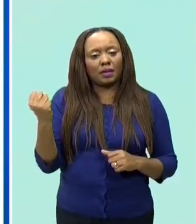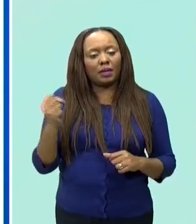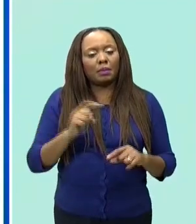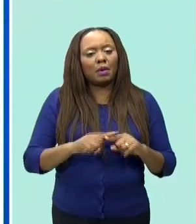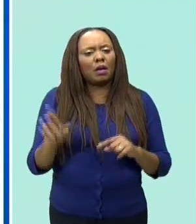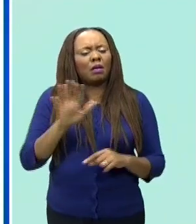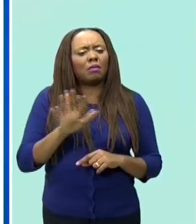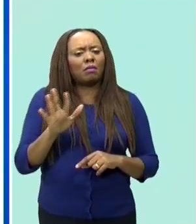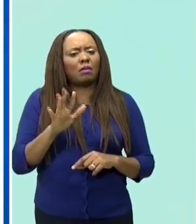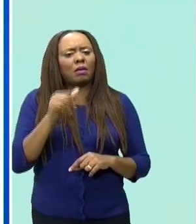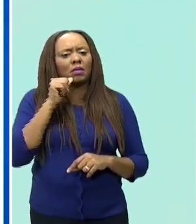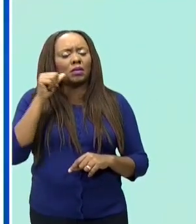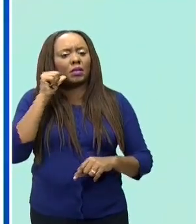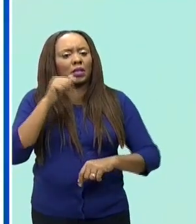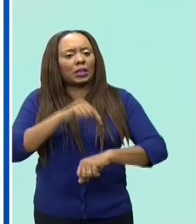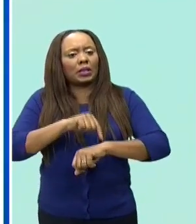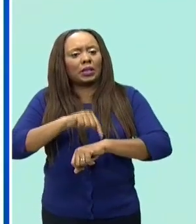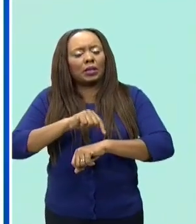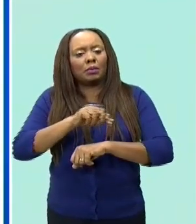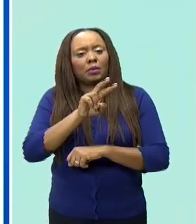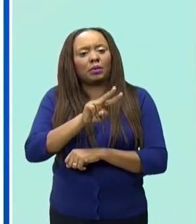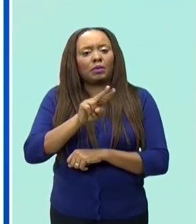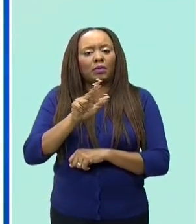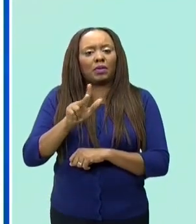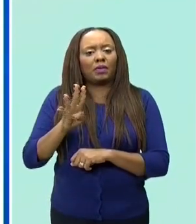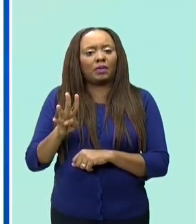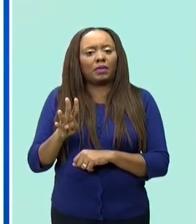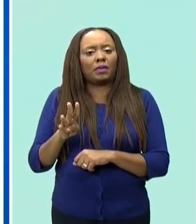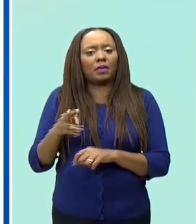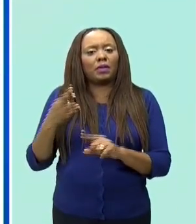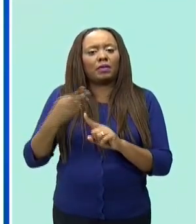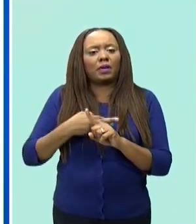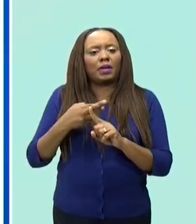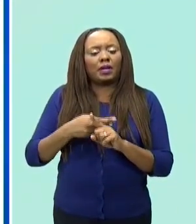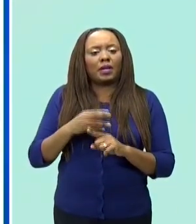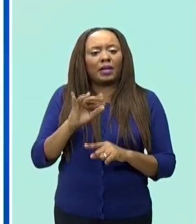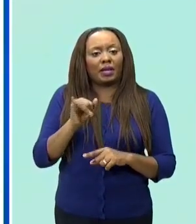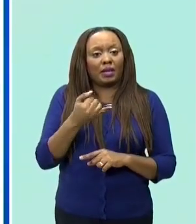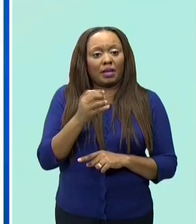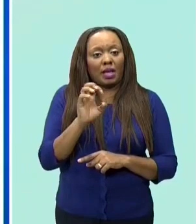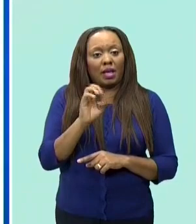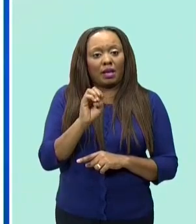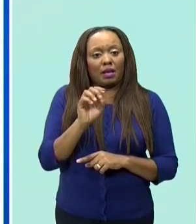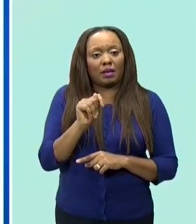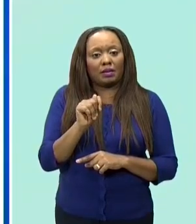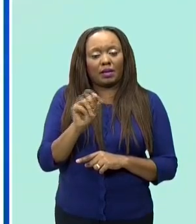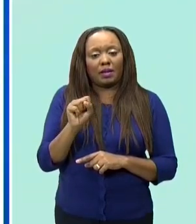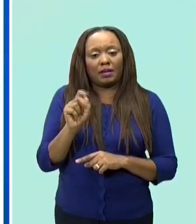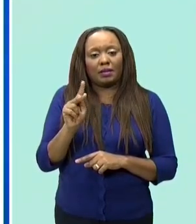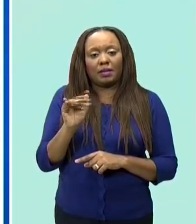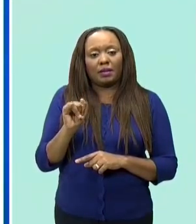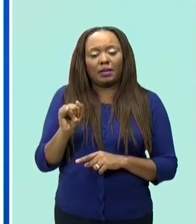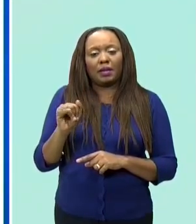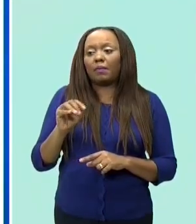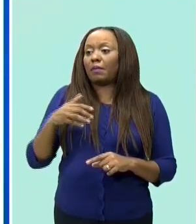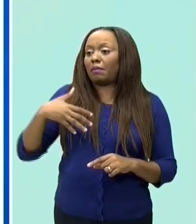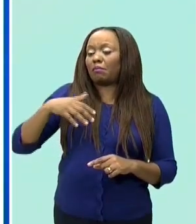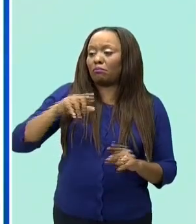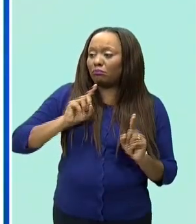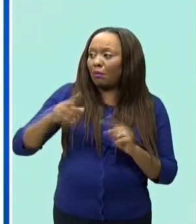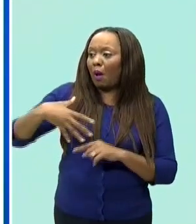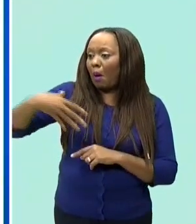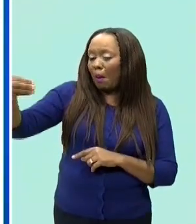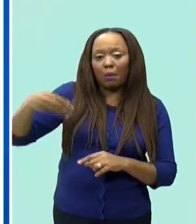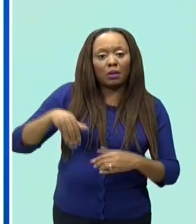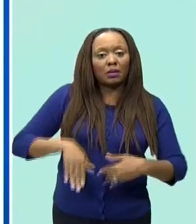Around 2:34 yesterday afternoon, they rented a jet ski from an operator at Holetown Beach and proceeded out to sea. At the time,